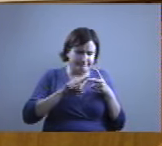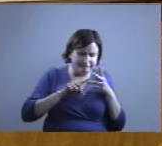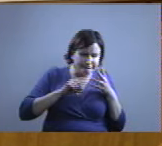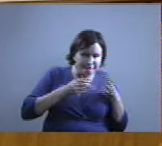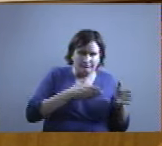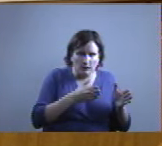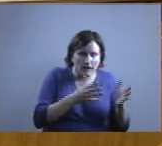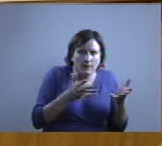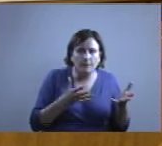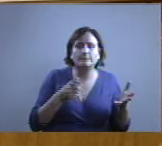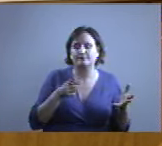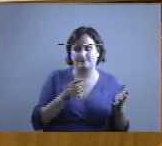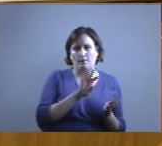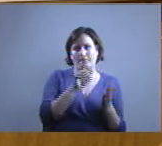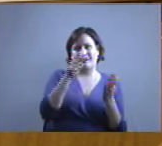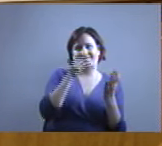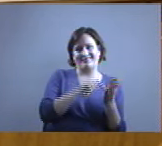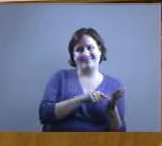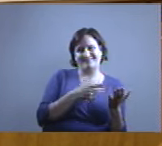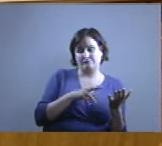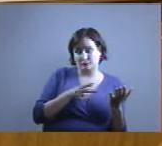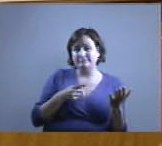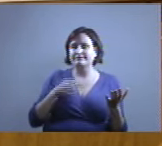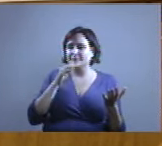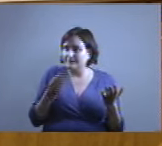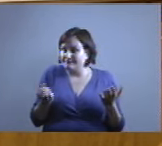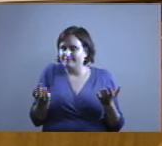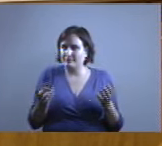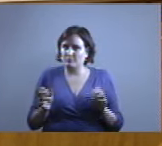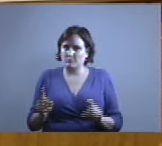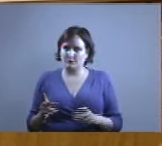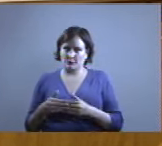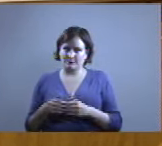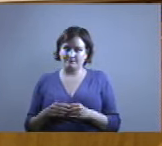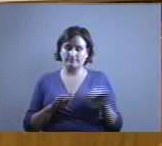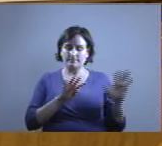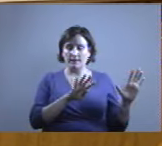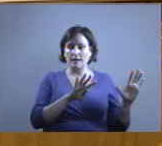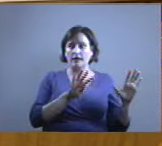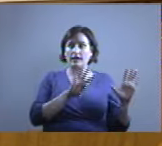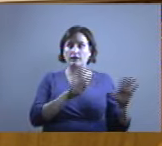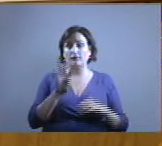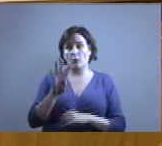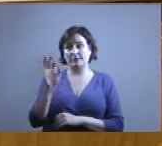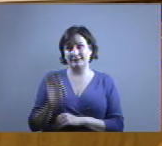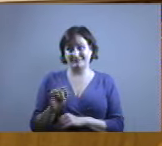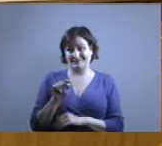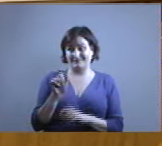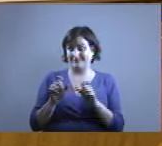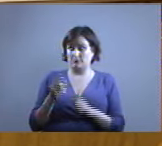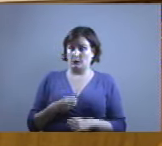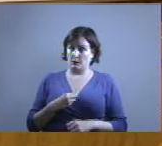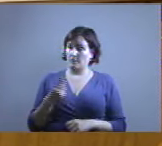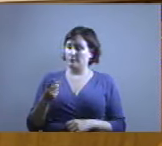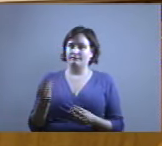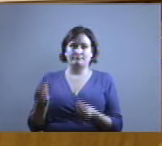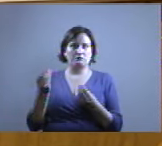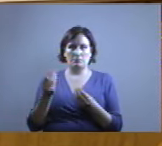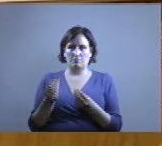one amongst them. Approximately 94% of unemployed young people do not have a formal or